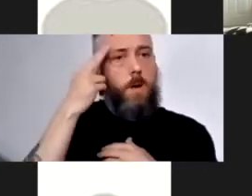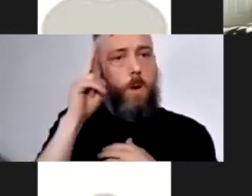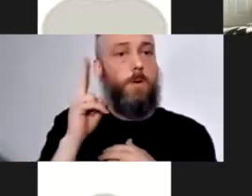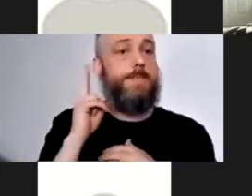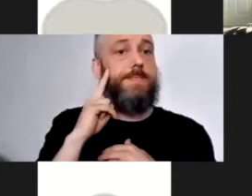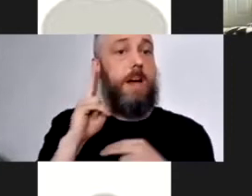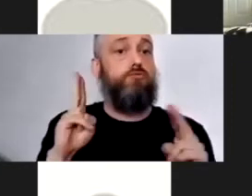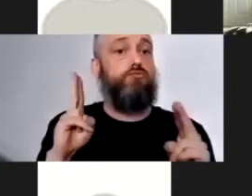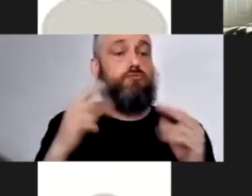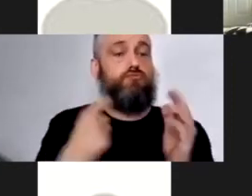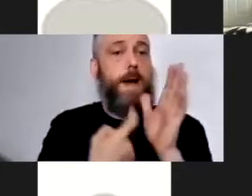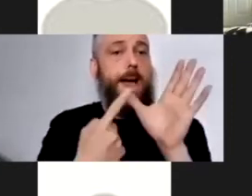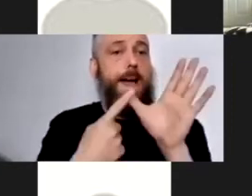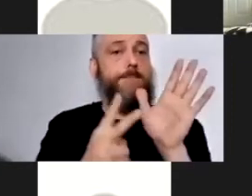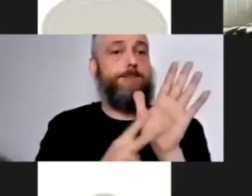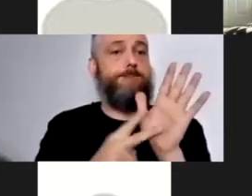they're based in London,